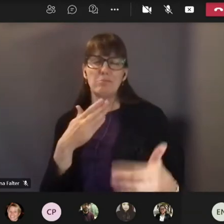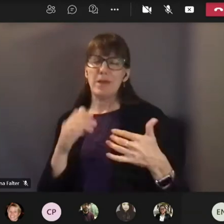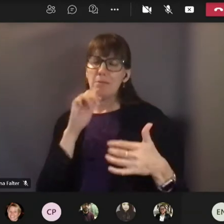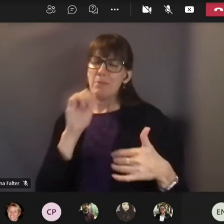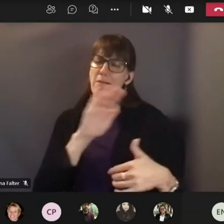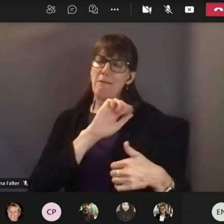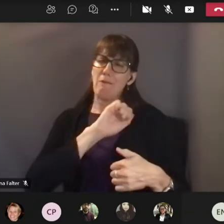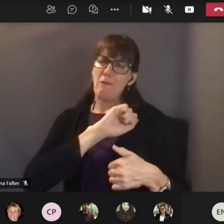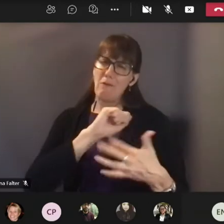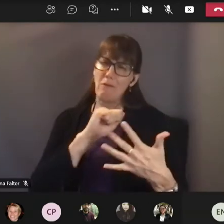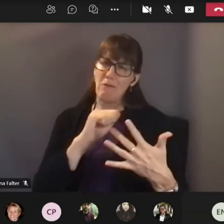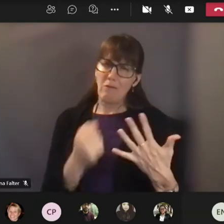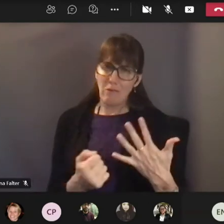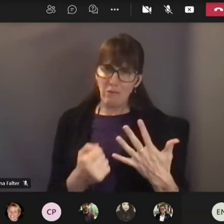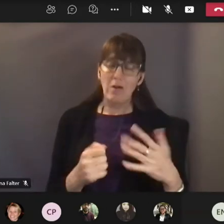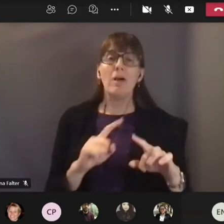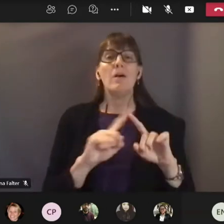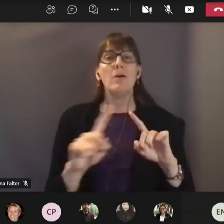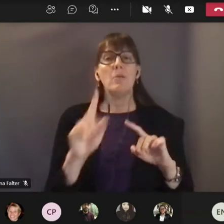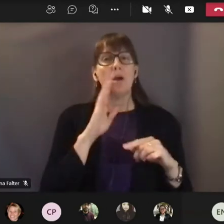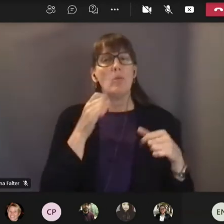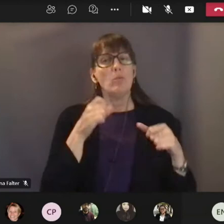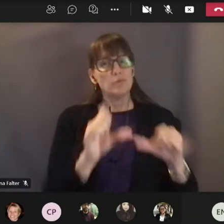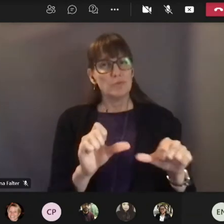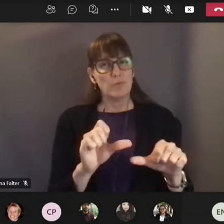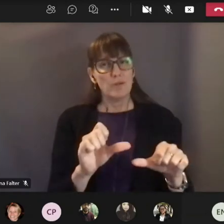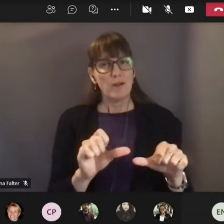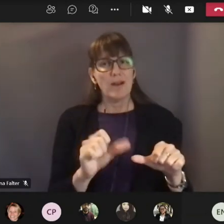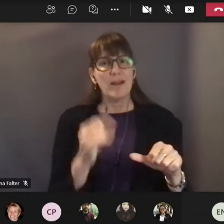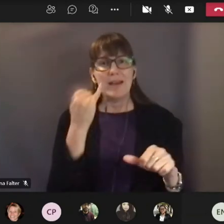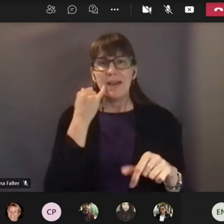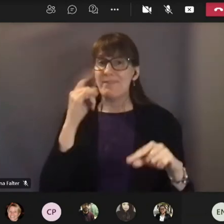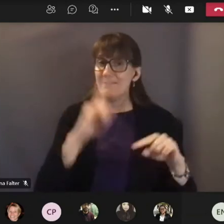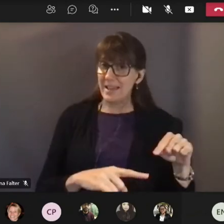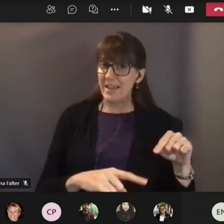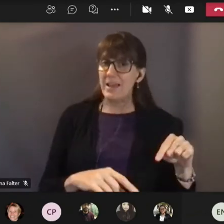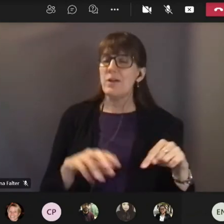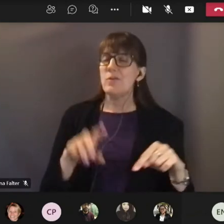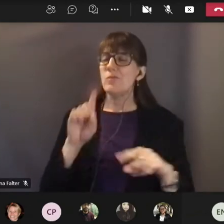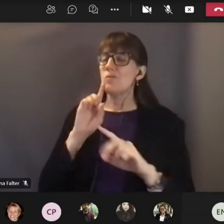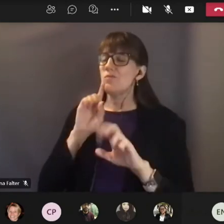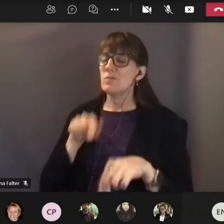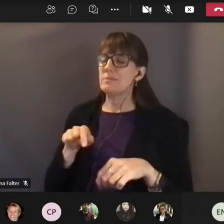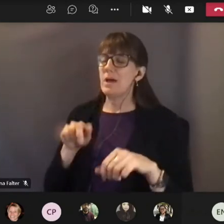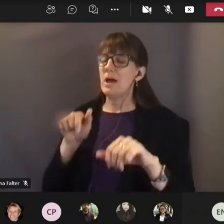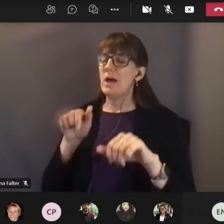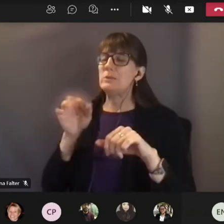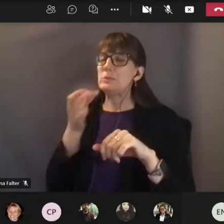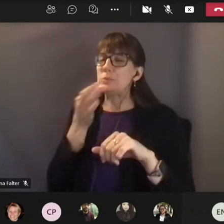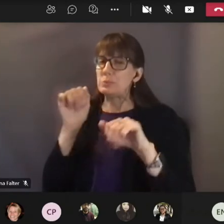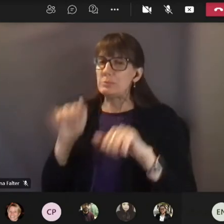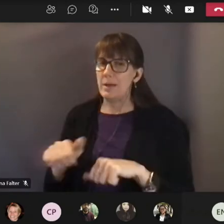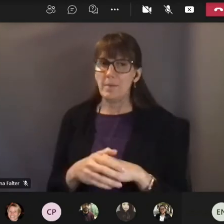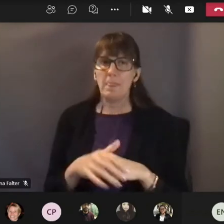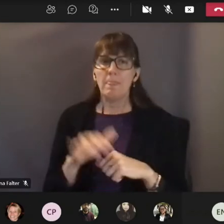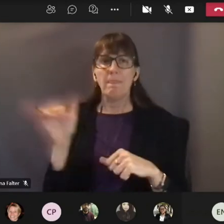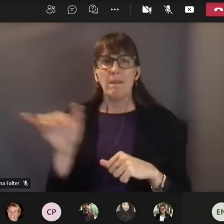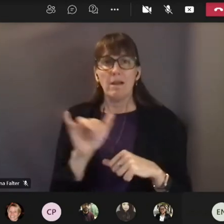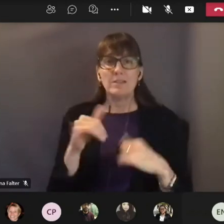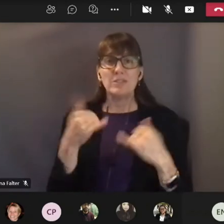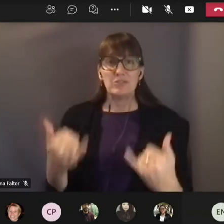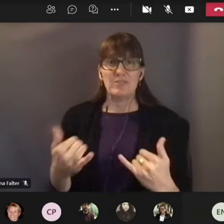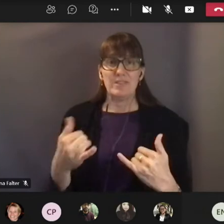not, we'll work to respond to you as soon as possible. So without further ado, I'd like to invite Kashelle Toner, our